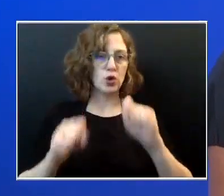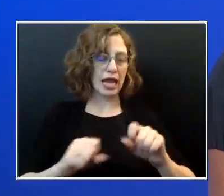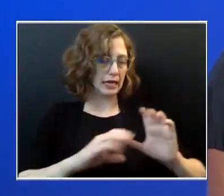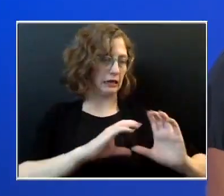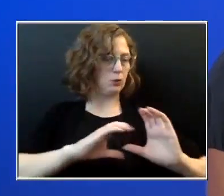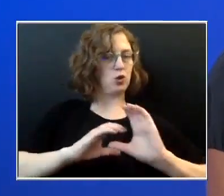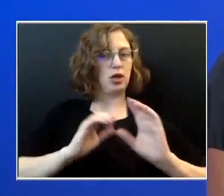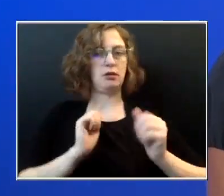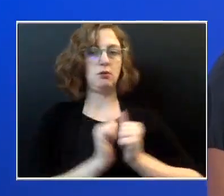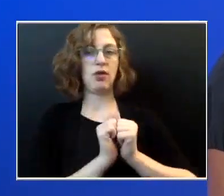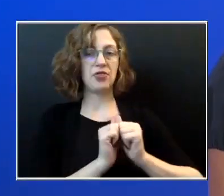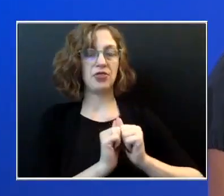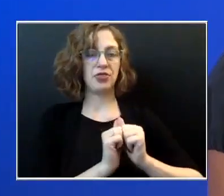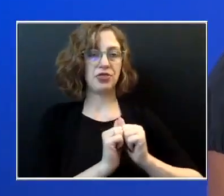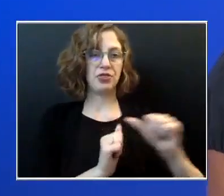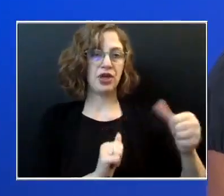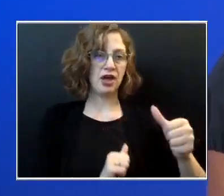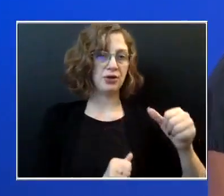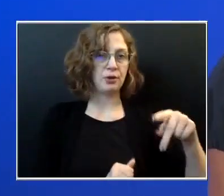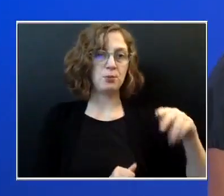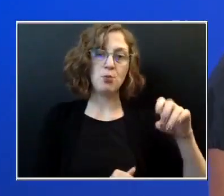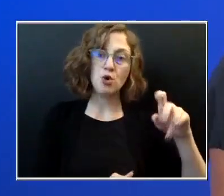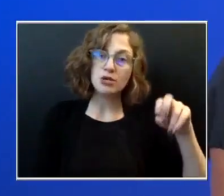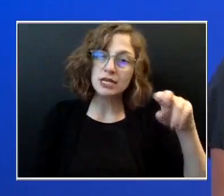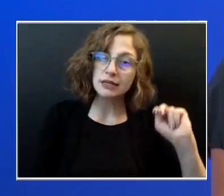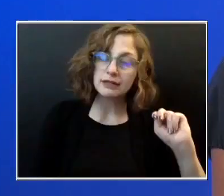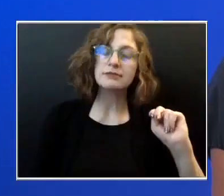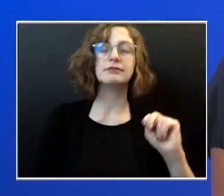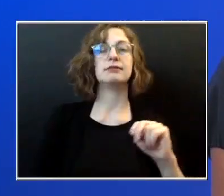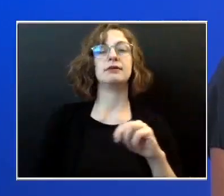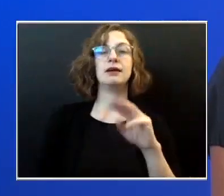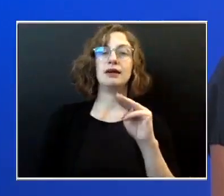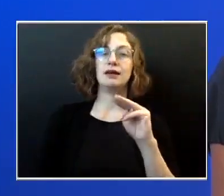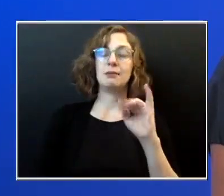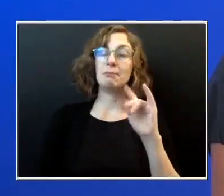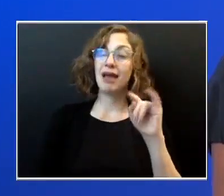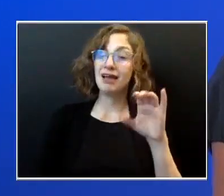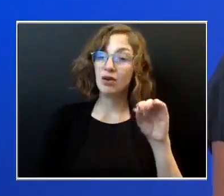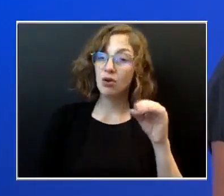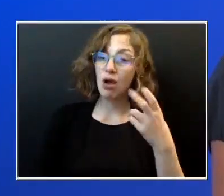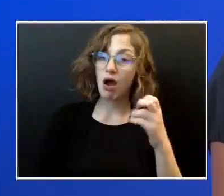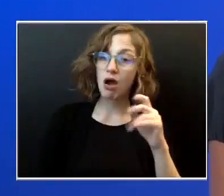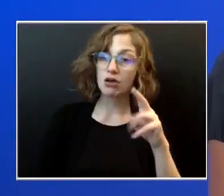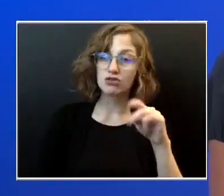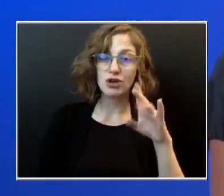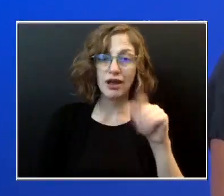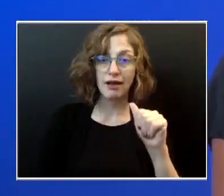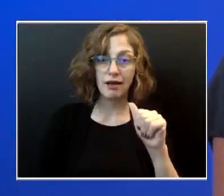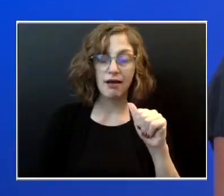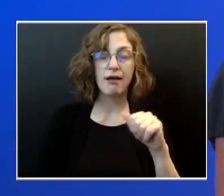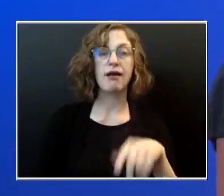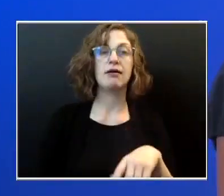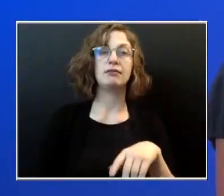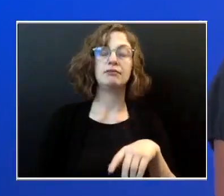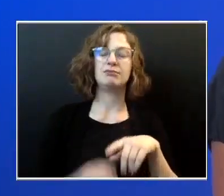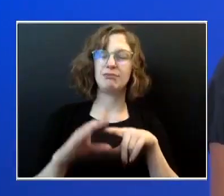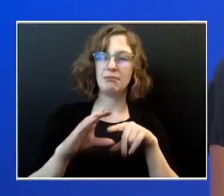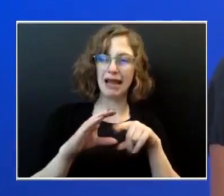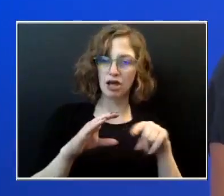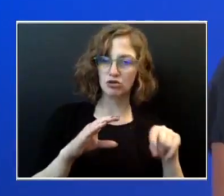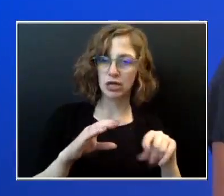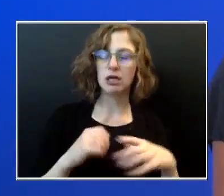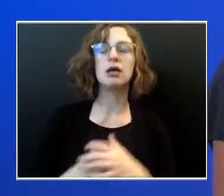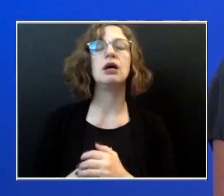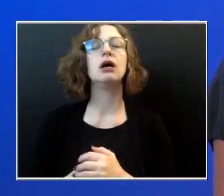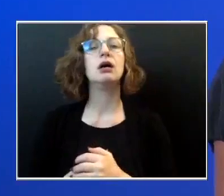even talk to the mitochondria, as Dr. Burns mentioned, which are important for cellular metabolism. And so in terms of metabolism and